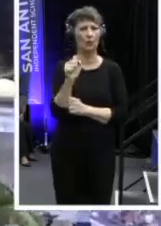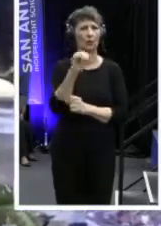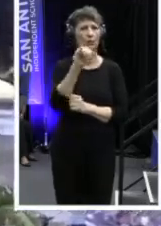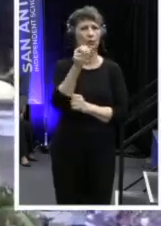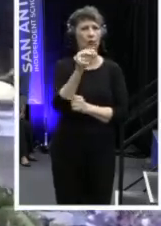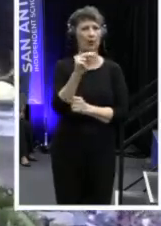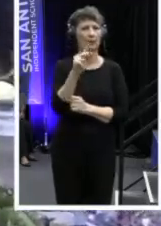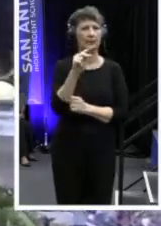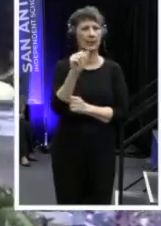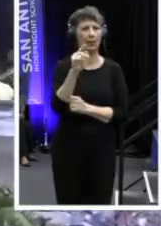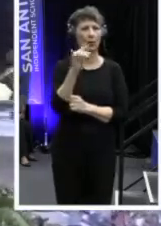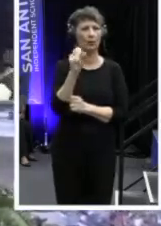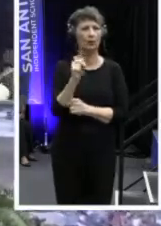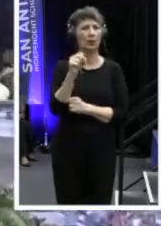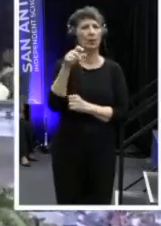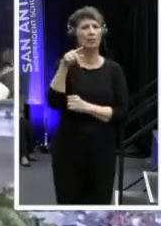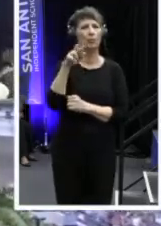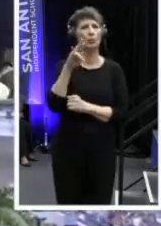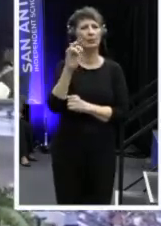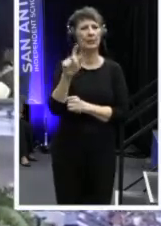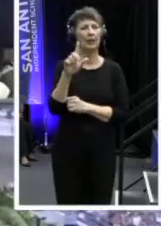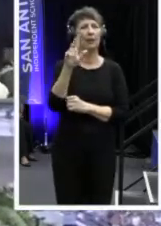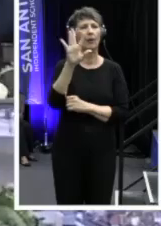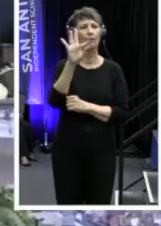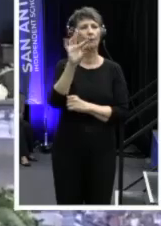De Hoyos, Priscilla Fourier.